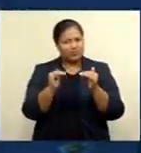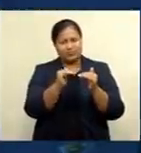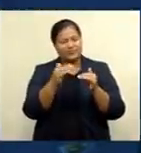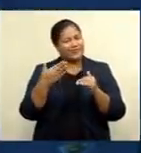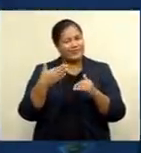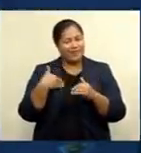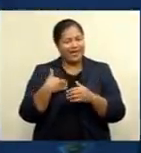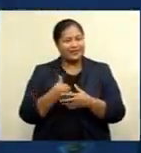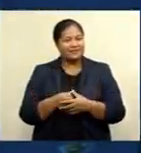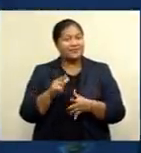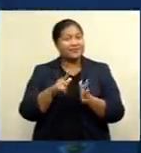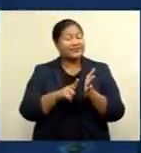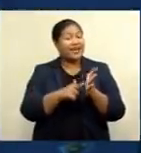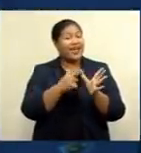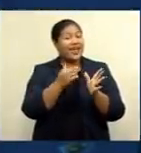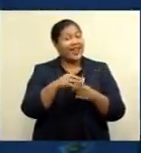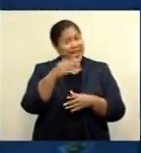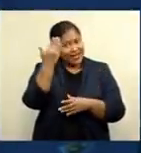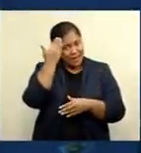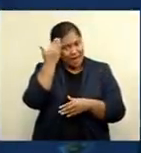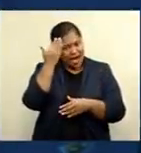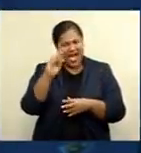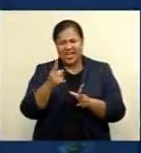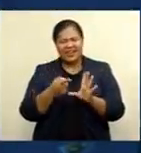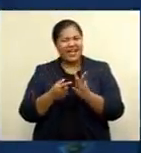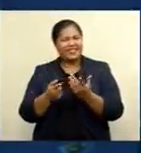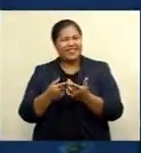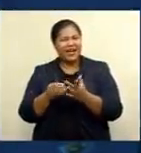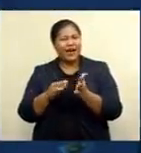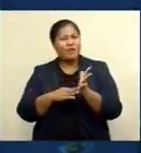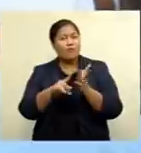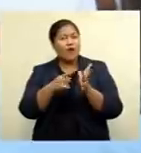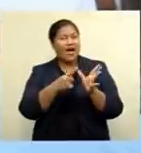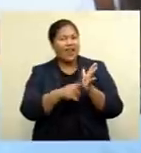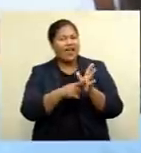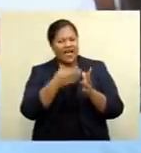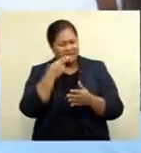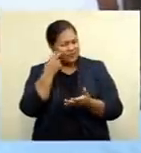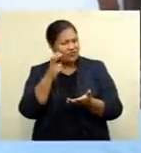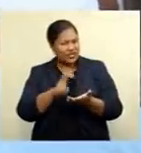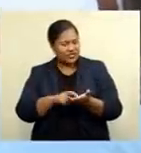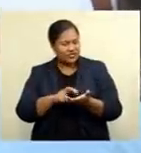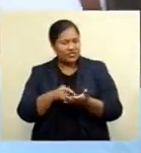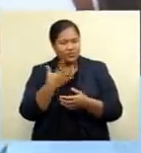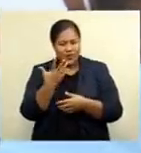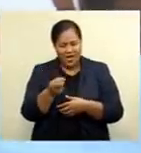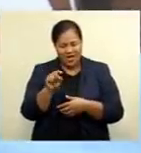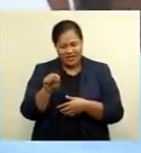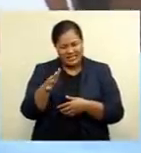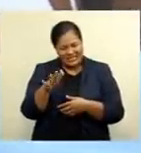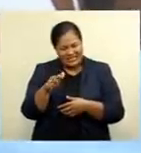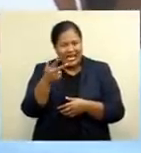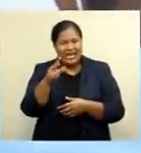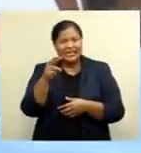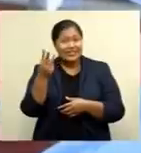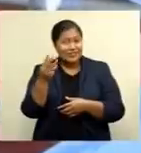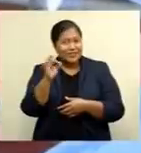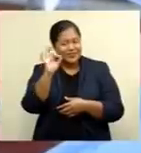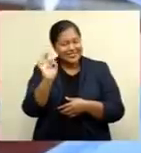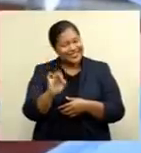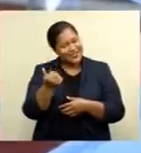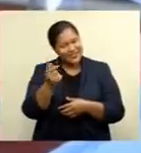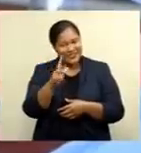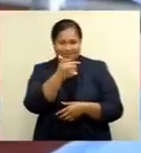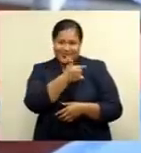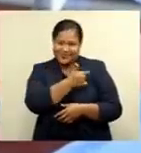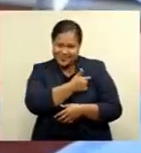In Lakemba and even in Sasambola, at that time, with the registration, we had somewhere around 83% already registered, which